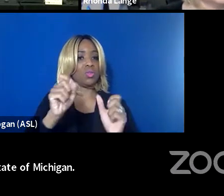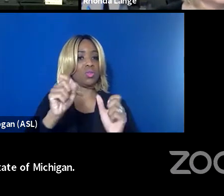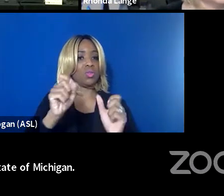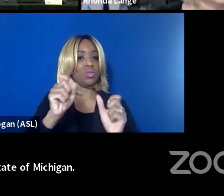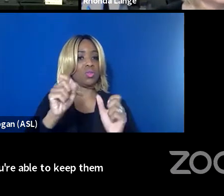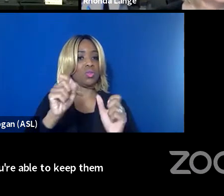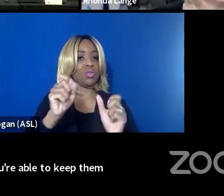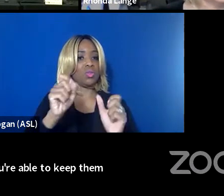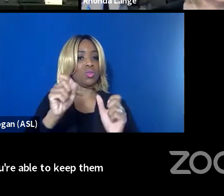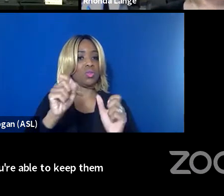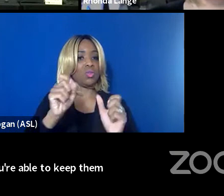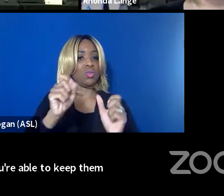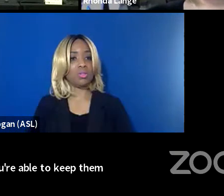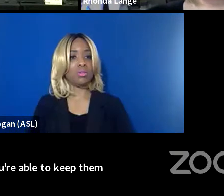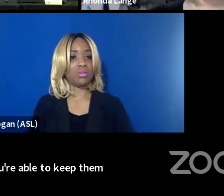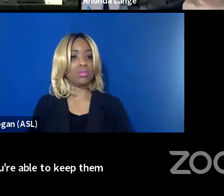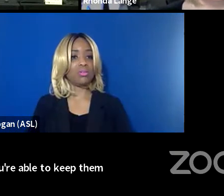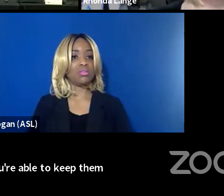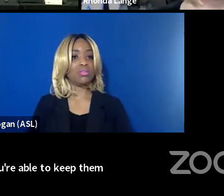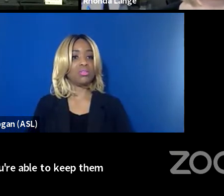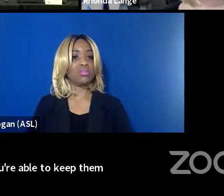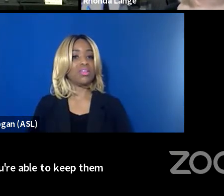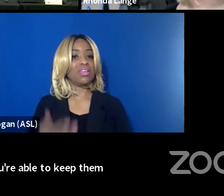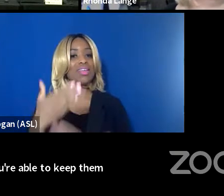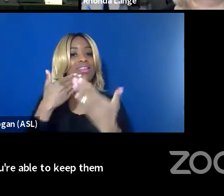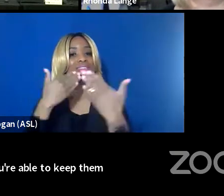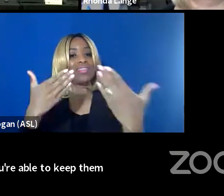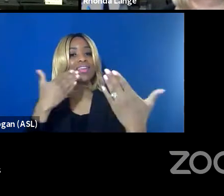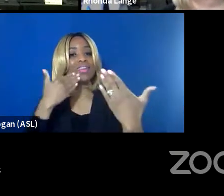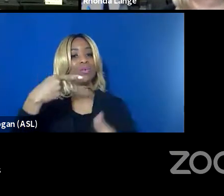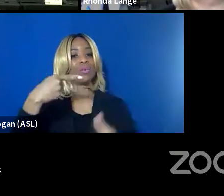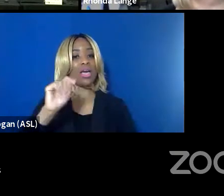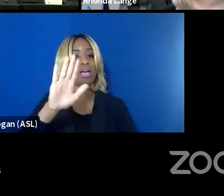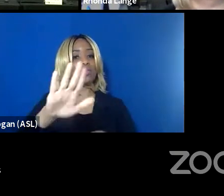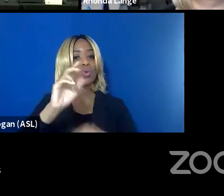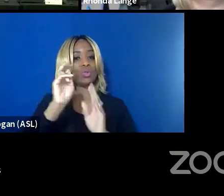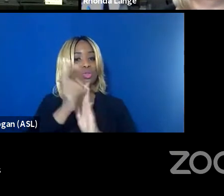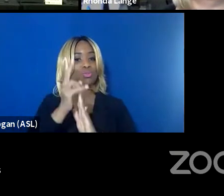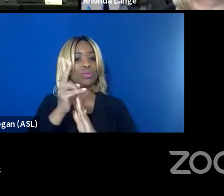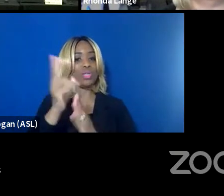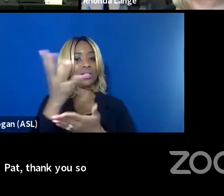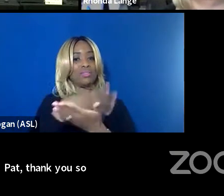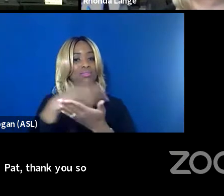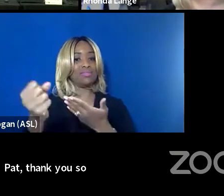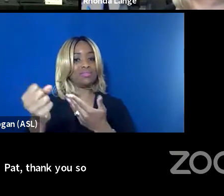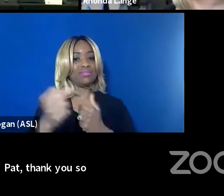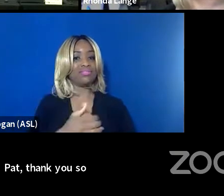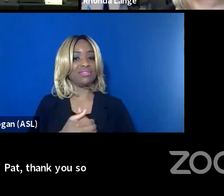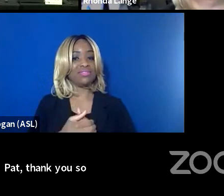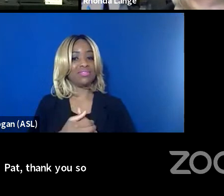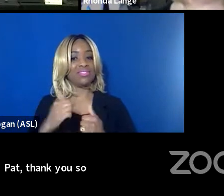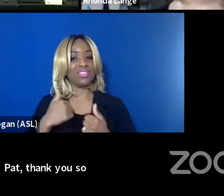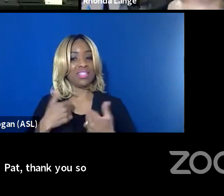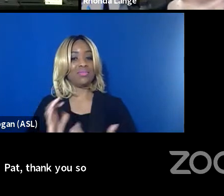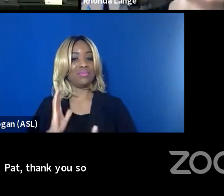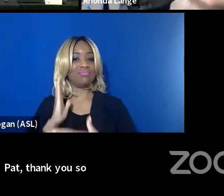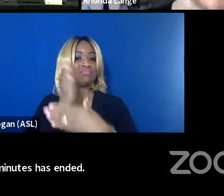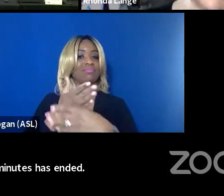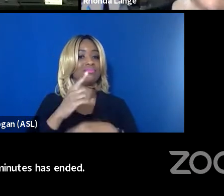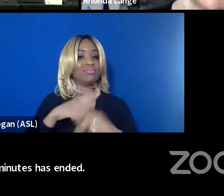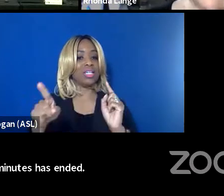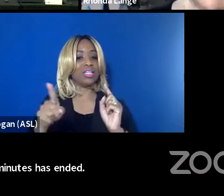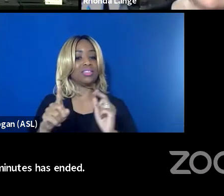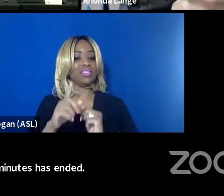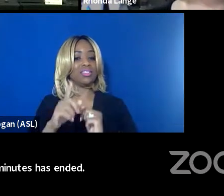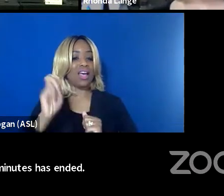possible. Pat, thank you so much, but your allotted 2 minutes has ended. I did not want to interrupt you, but I